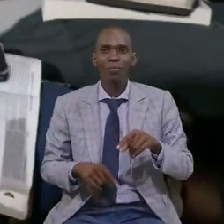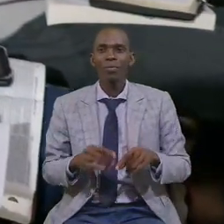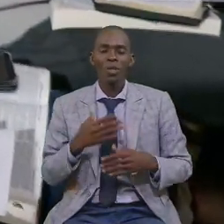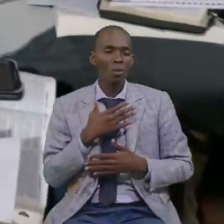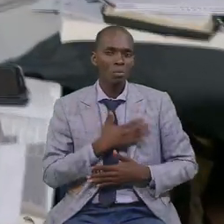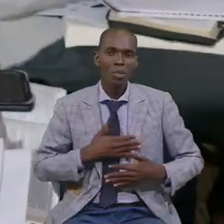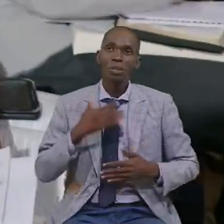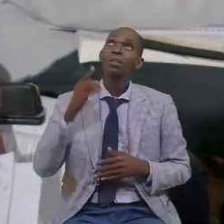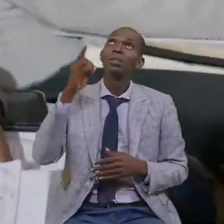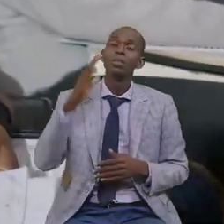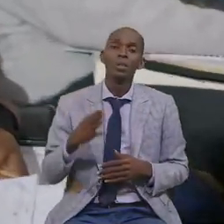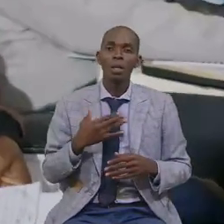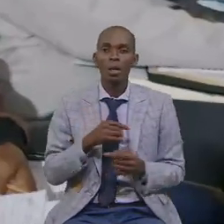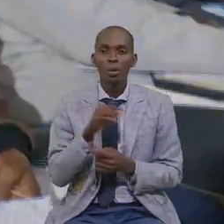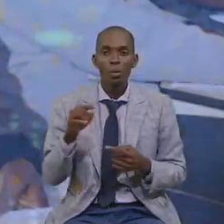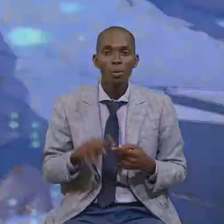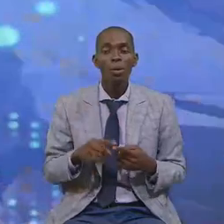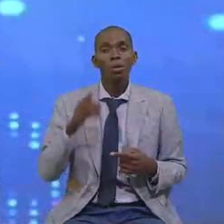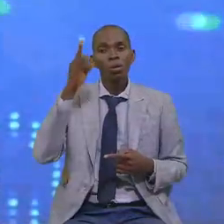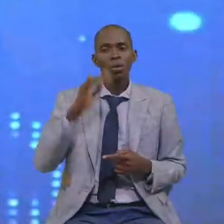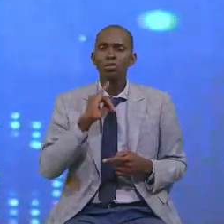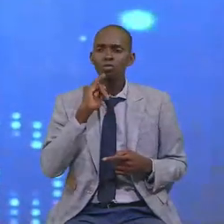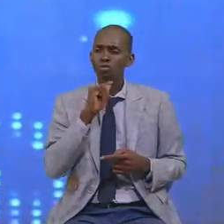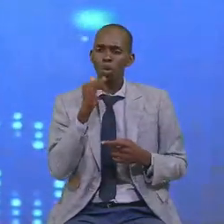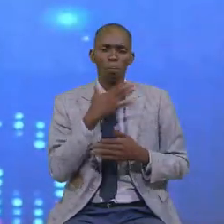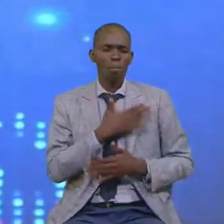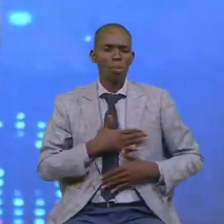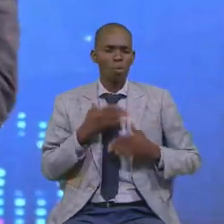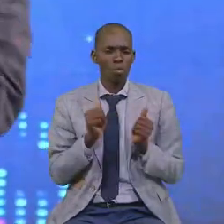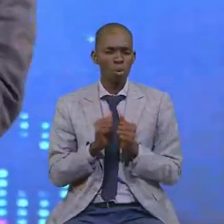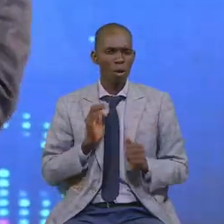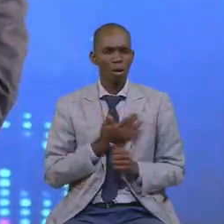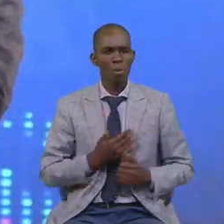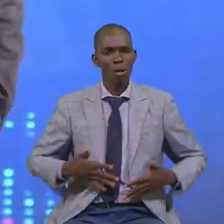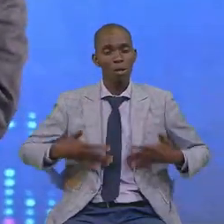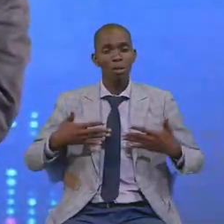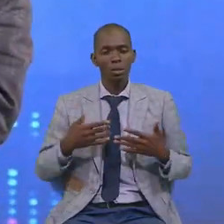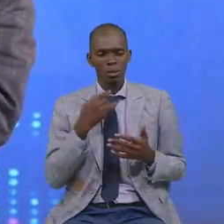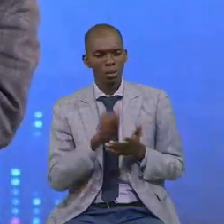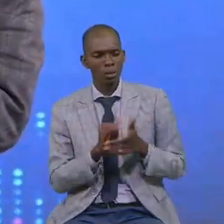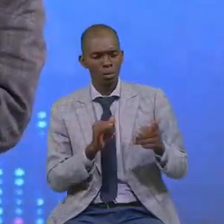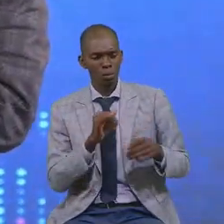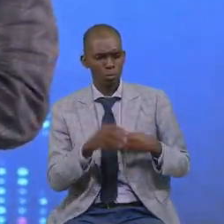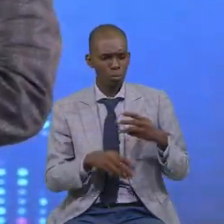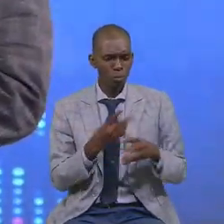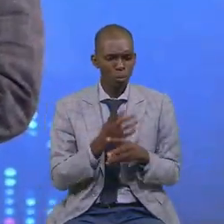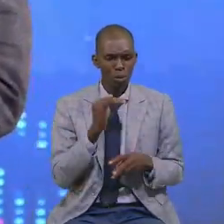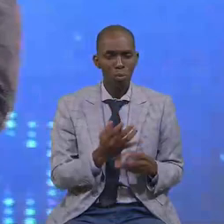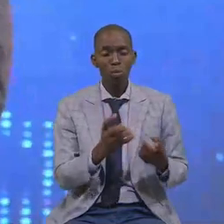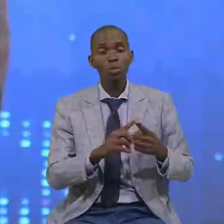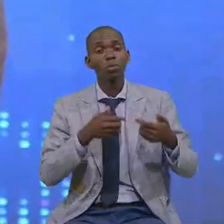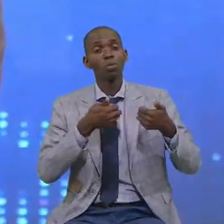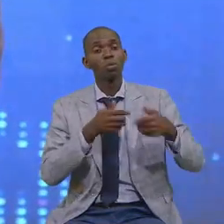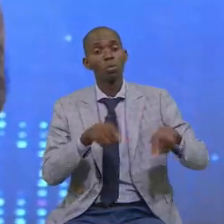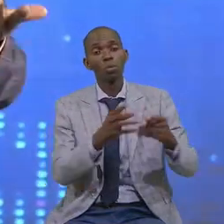God. And when God is displeased with our lives, he says, as carnal, he wants to go his own way,